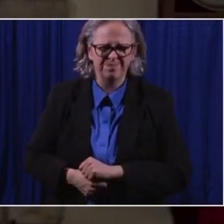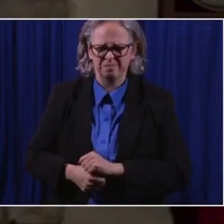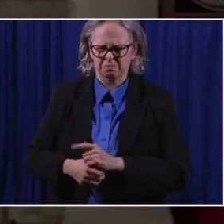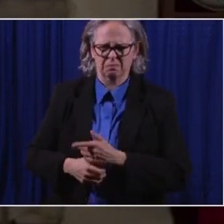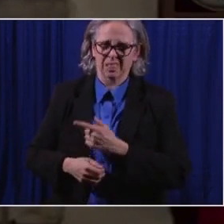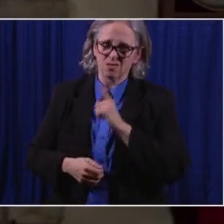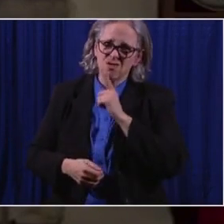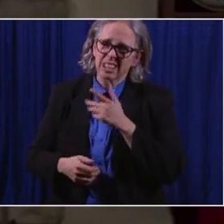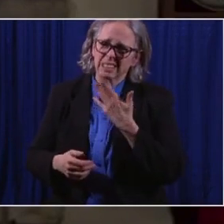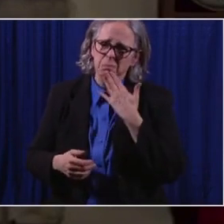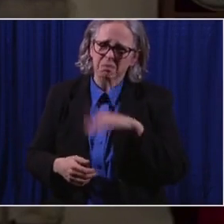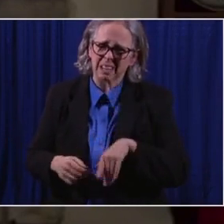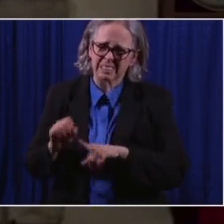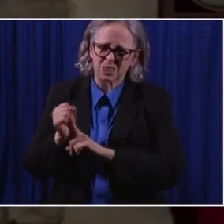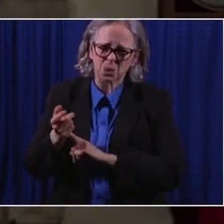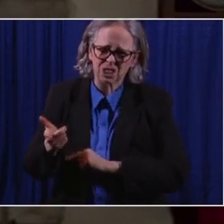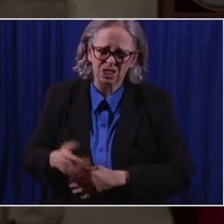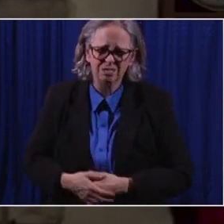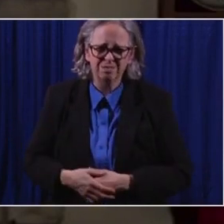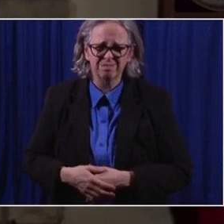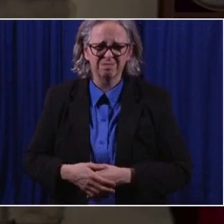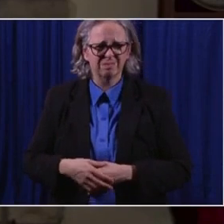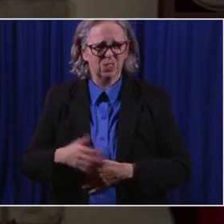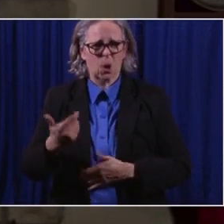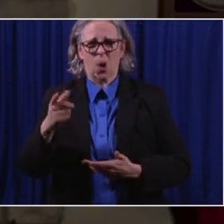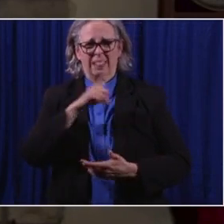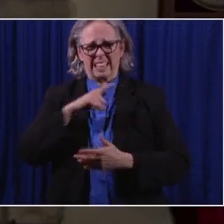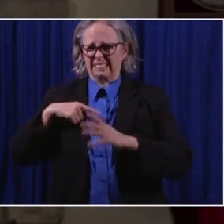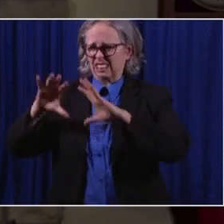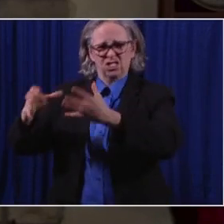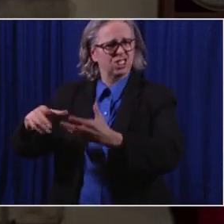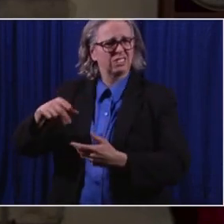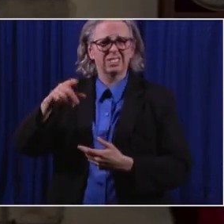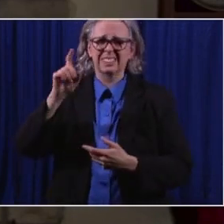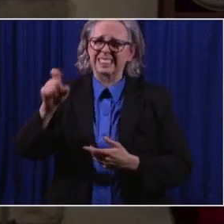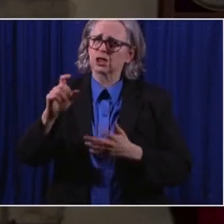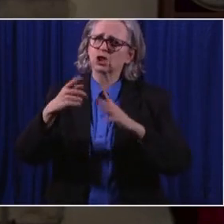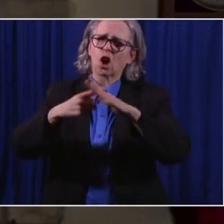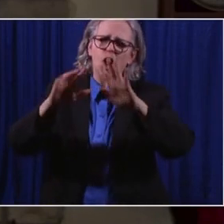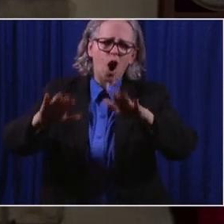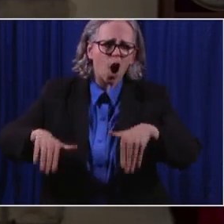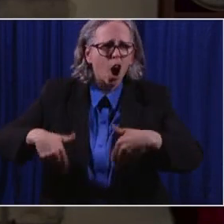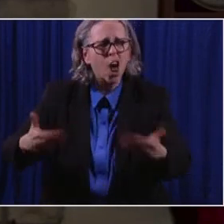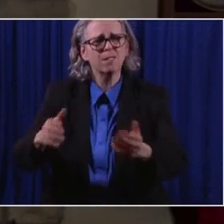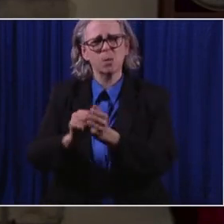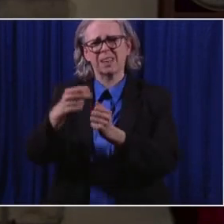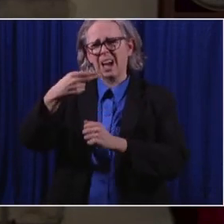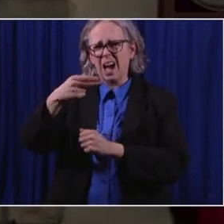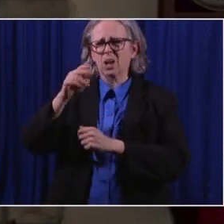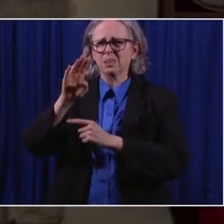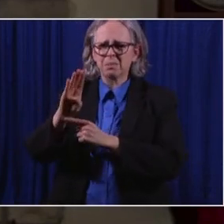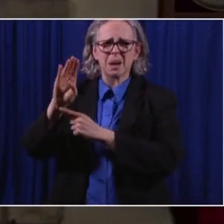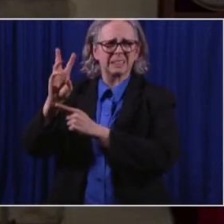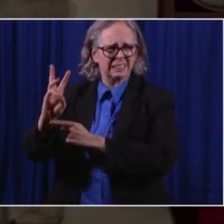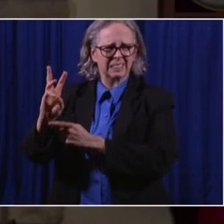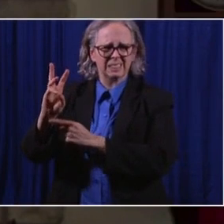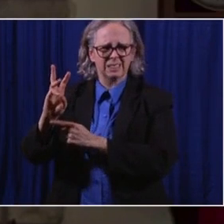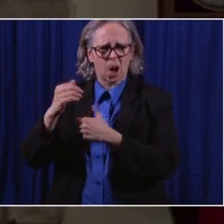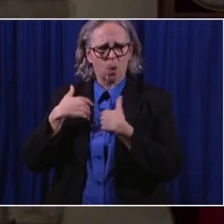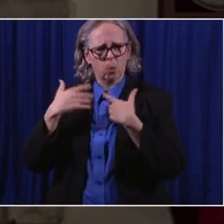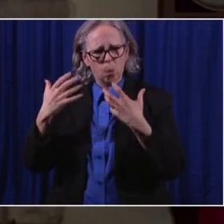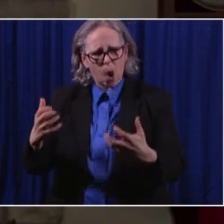And frankly, that the legislature needs to start over, repeal it. I think I'd like to keep the nuclear power plants. I think